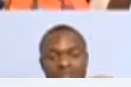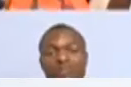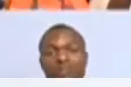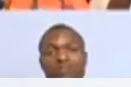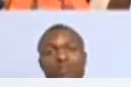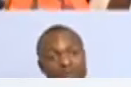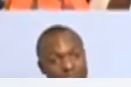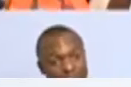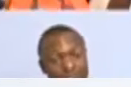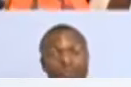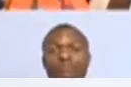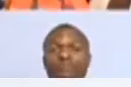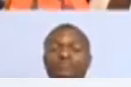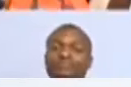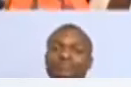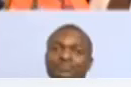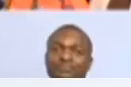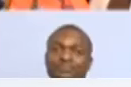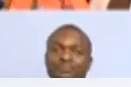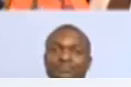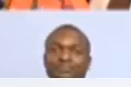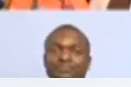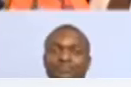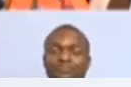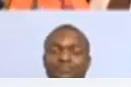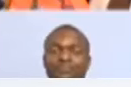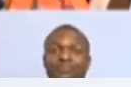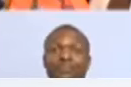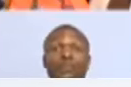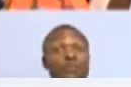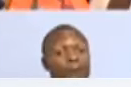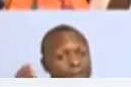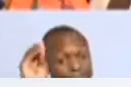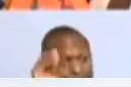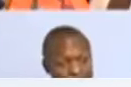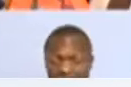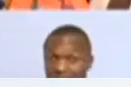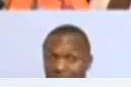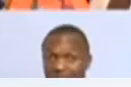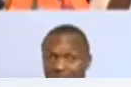the pudding is in the eating. We are placing a premium